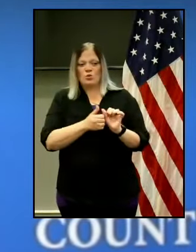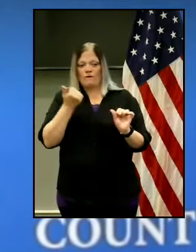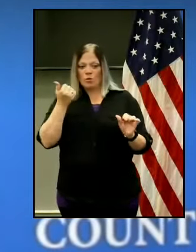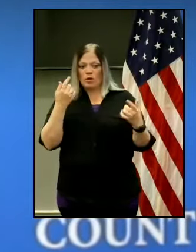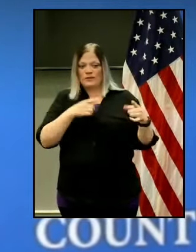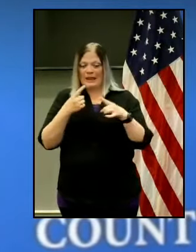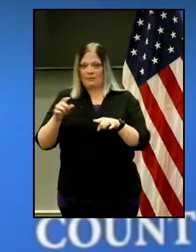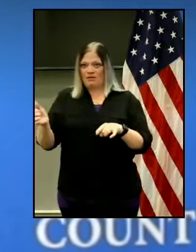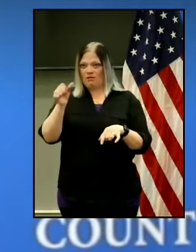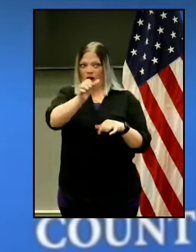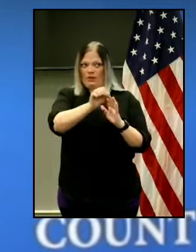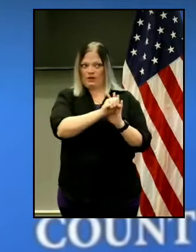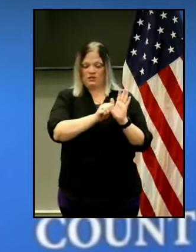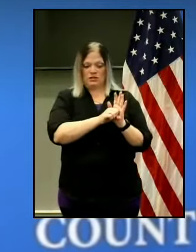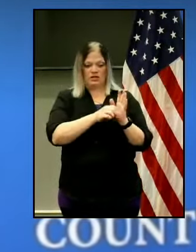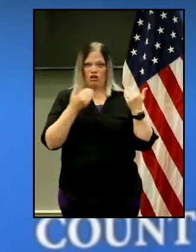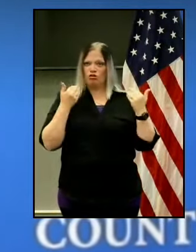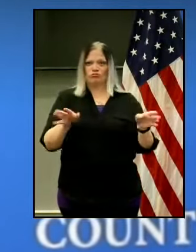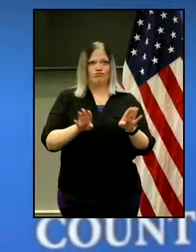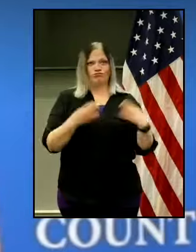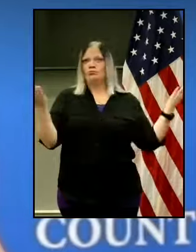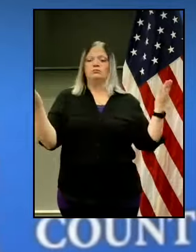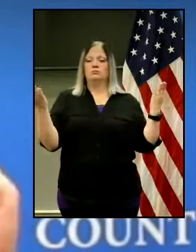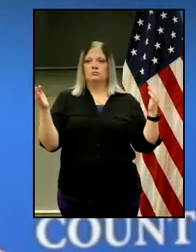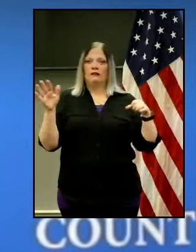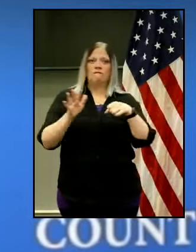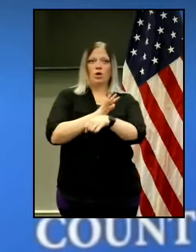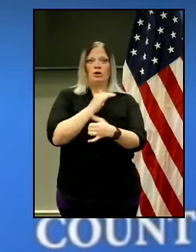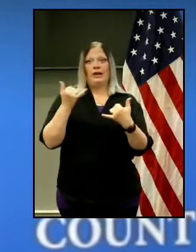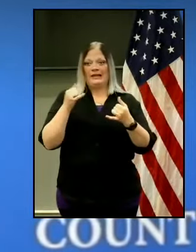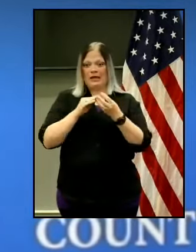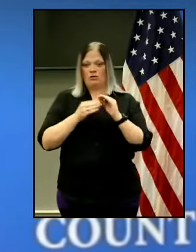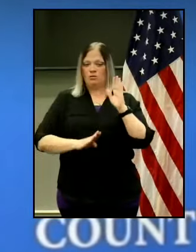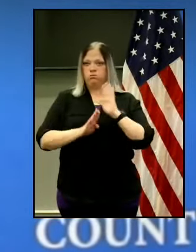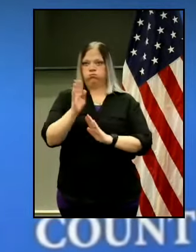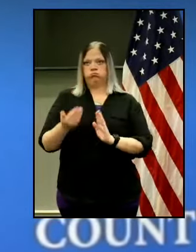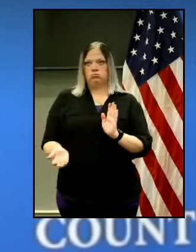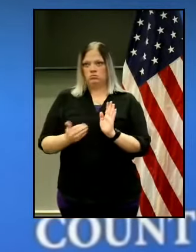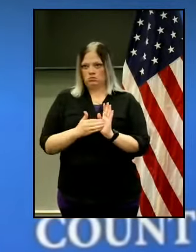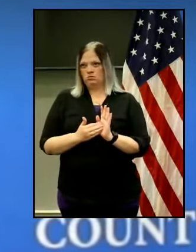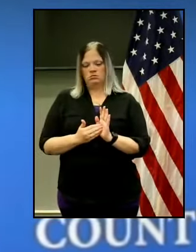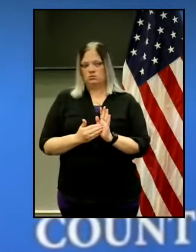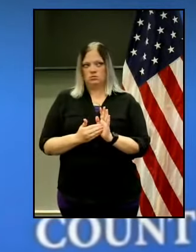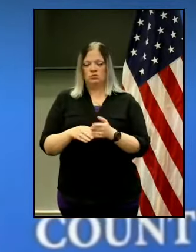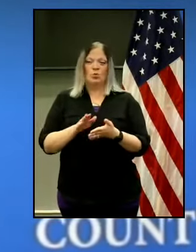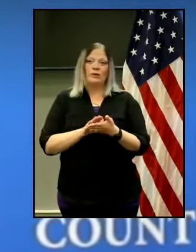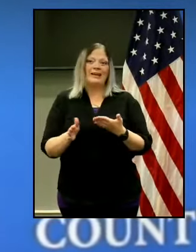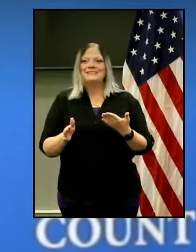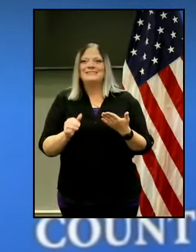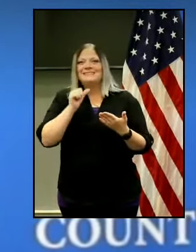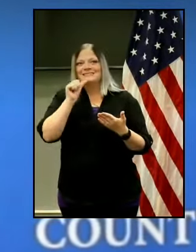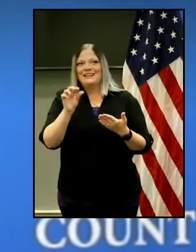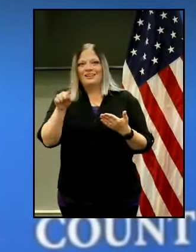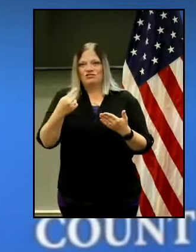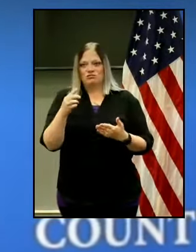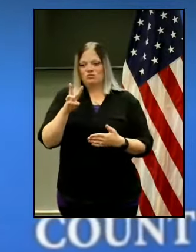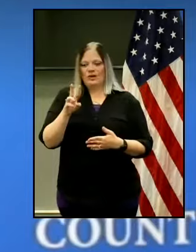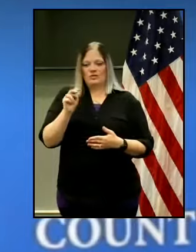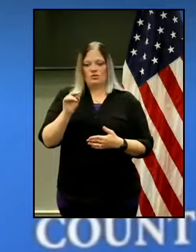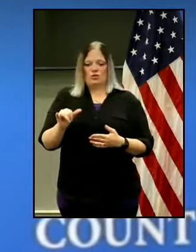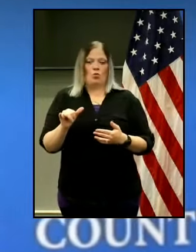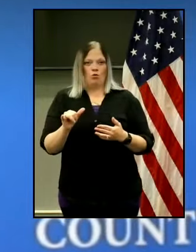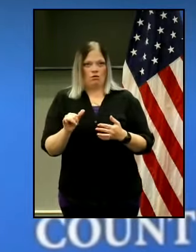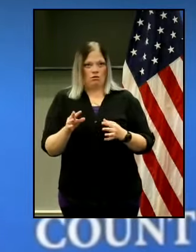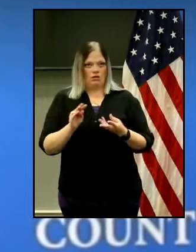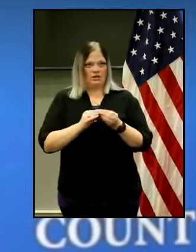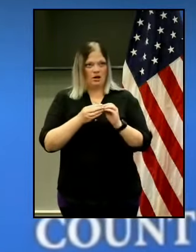other states, which is they just sort of reopened, and now they're seeing their numbers go up. And the nice thing is it's not just in Western New York where the